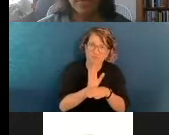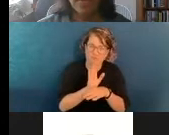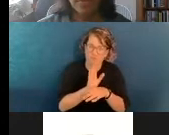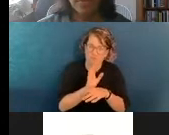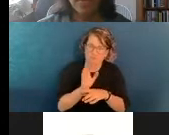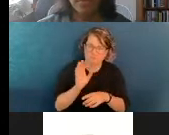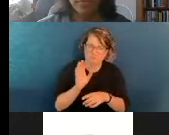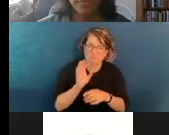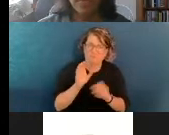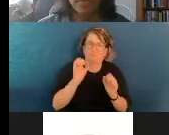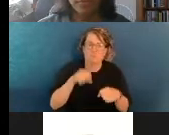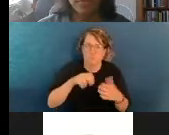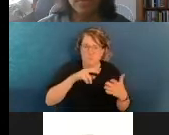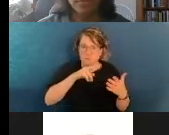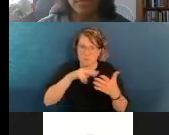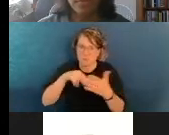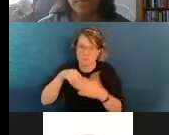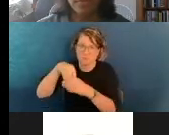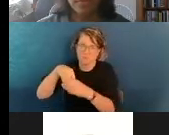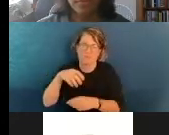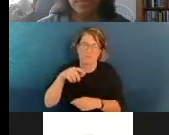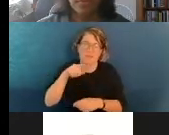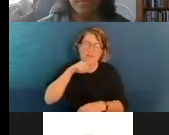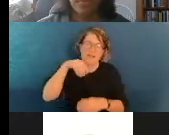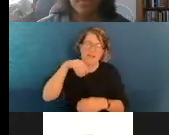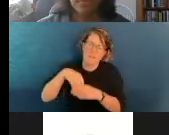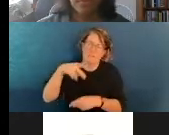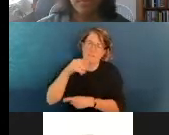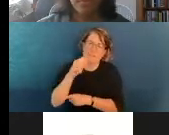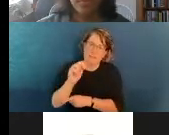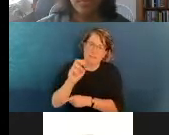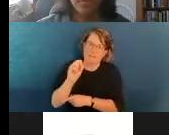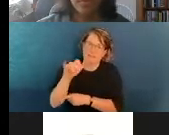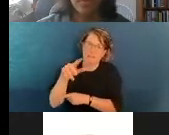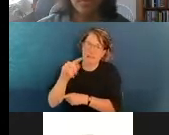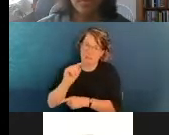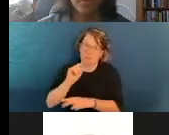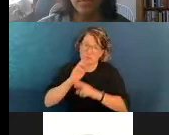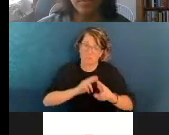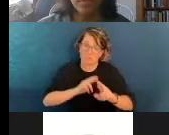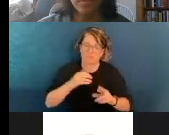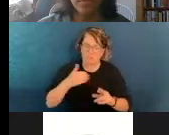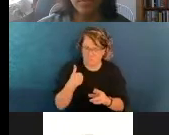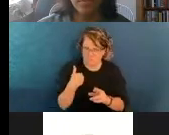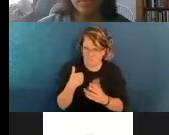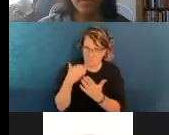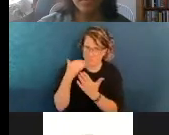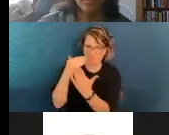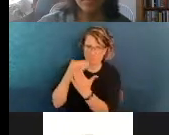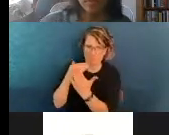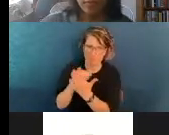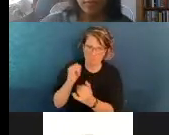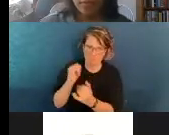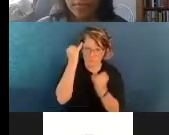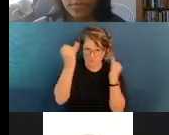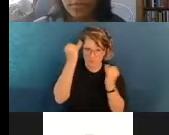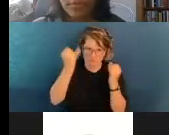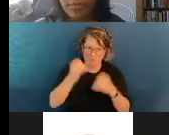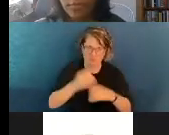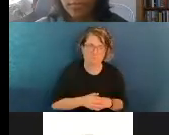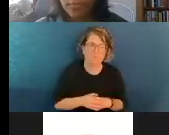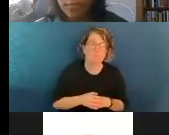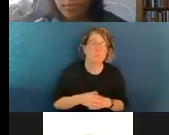report. So I just want to share some other products produced by Indigenous Health, Northern